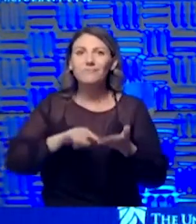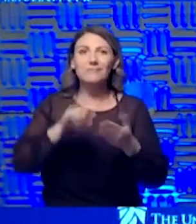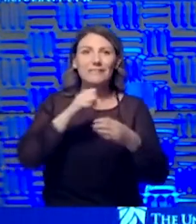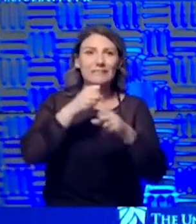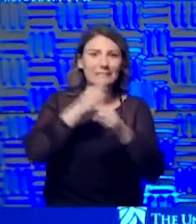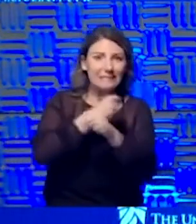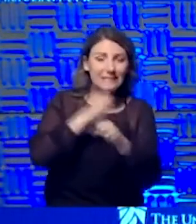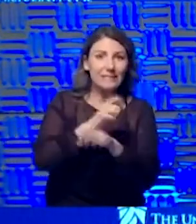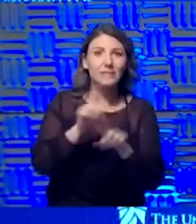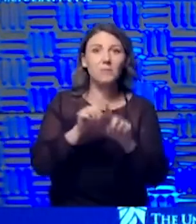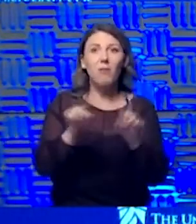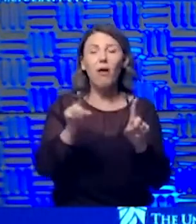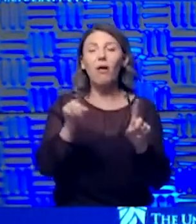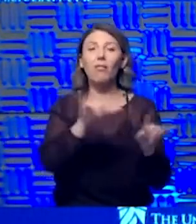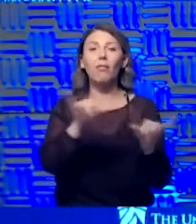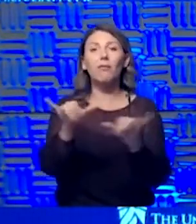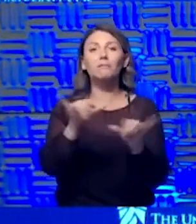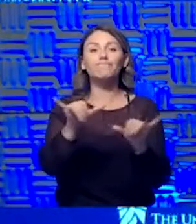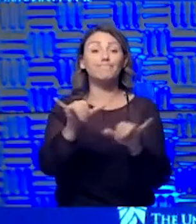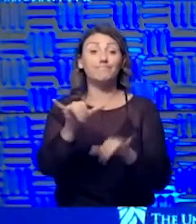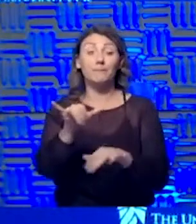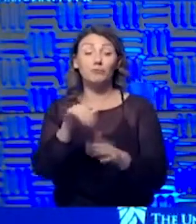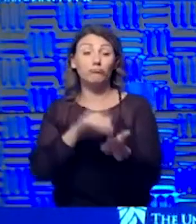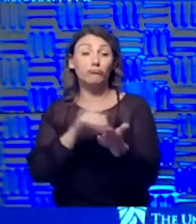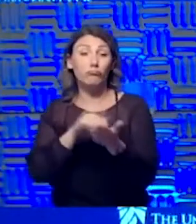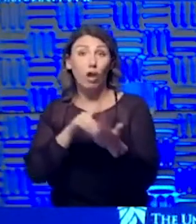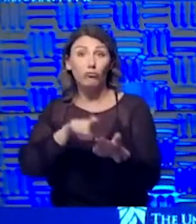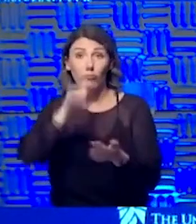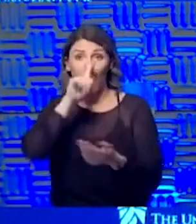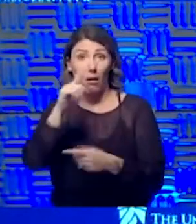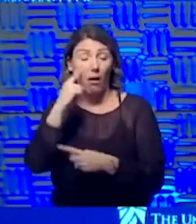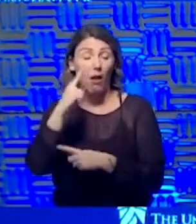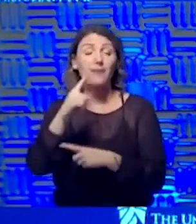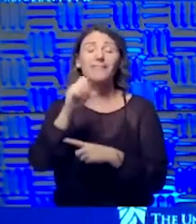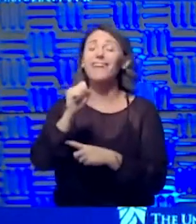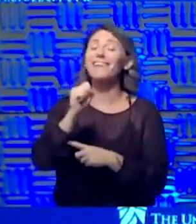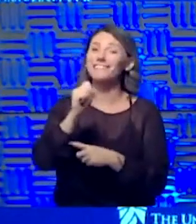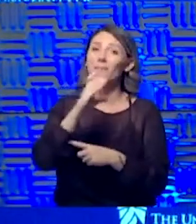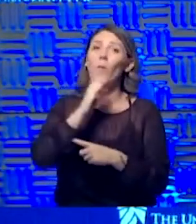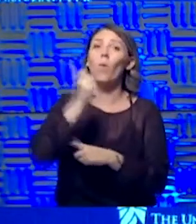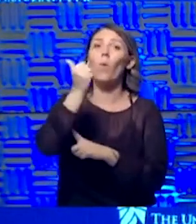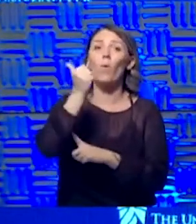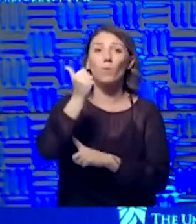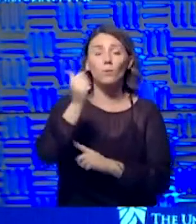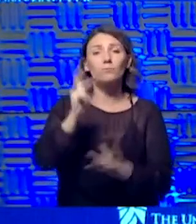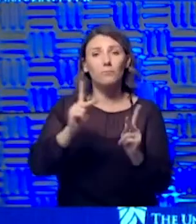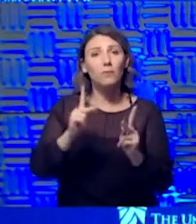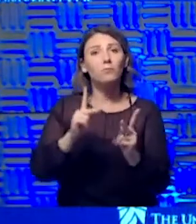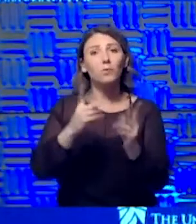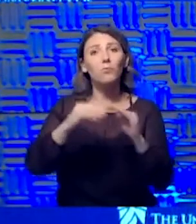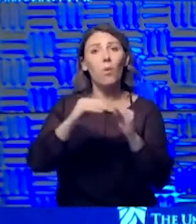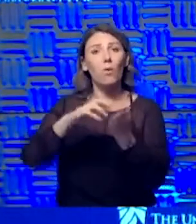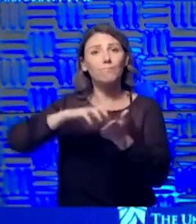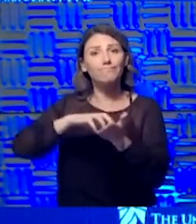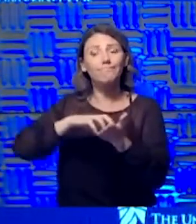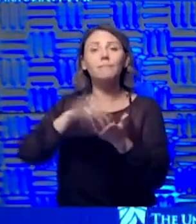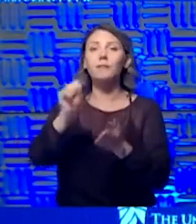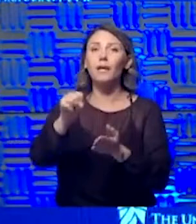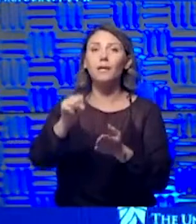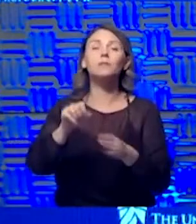look. But as Dr. Hawkeye said, across the world we know that older folks are vulnerable. Yes, it is